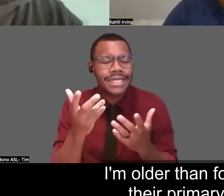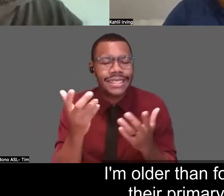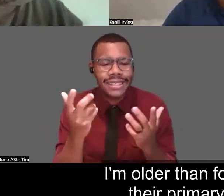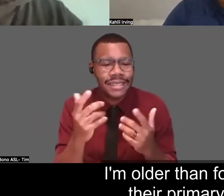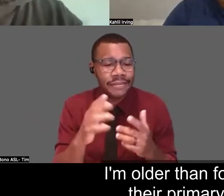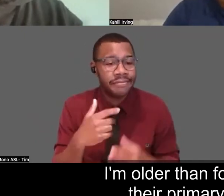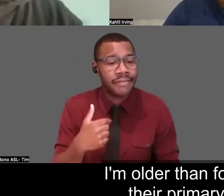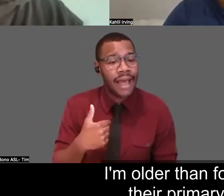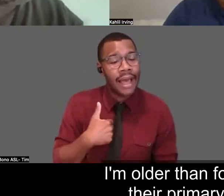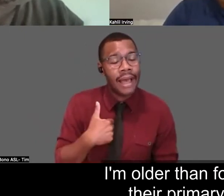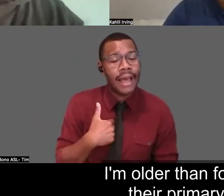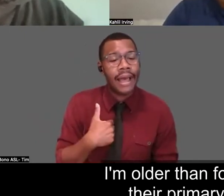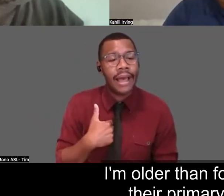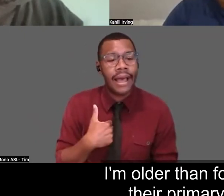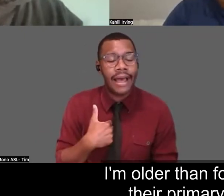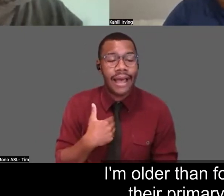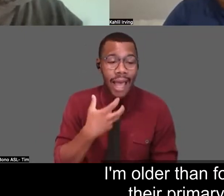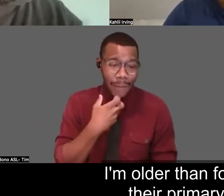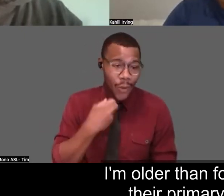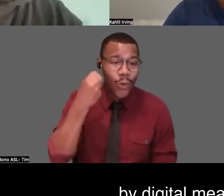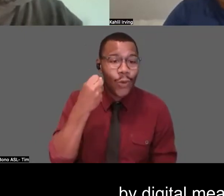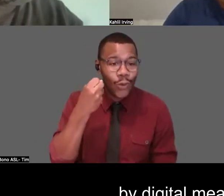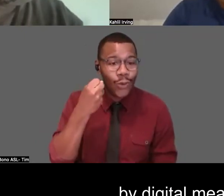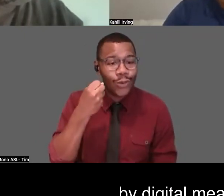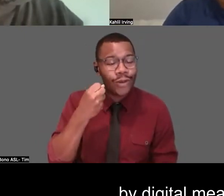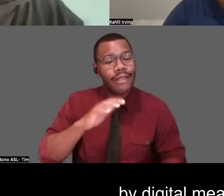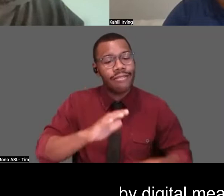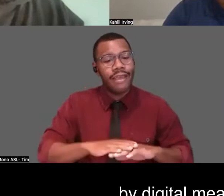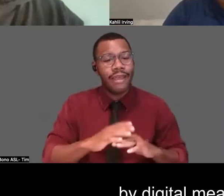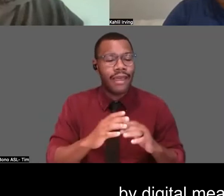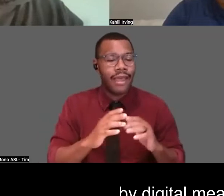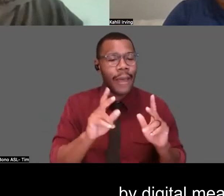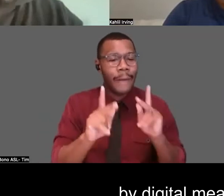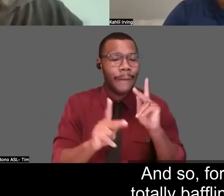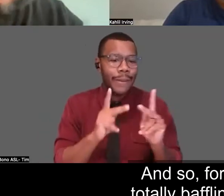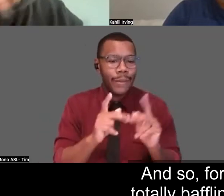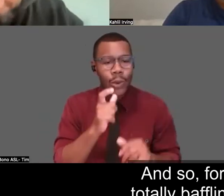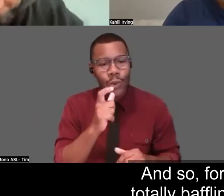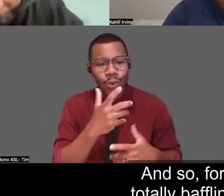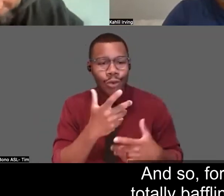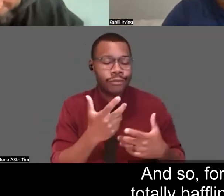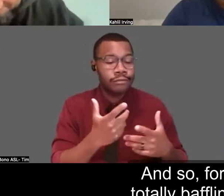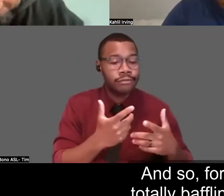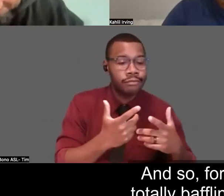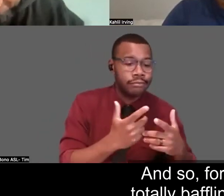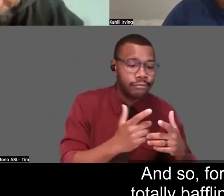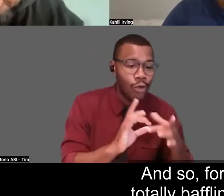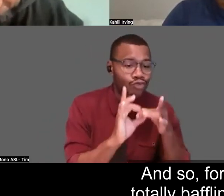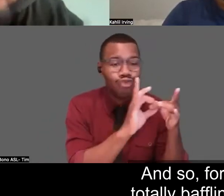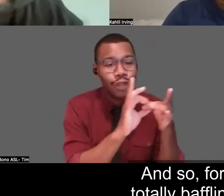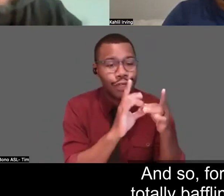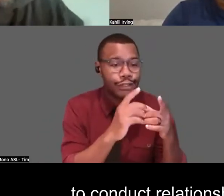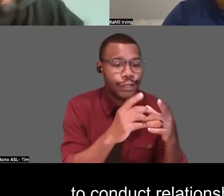older than folks who conduct their primary relationships by digital means, and so for me, it's still totally